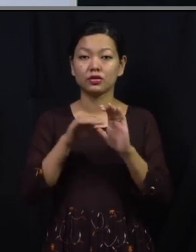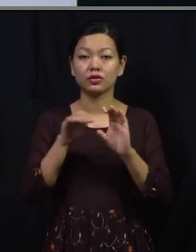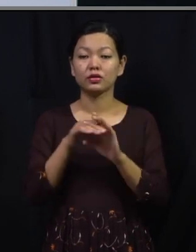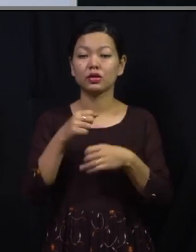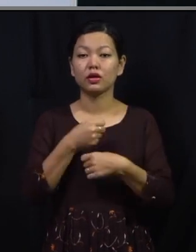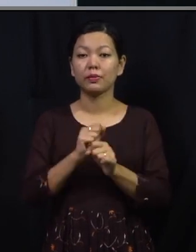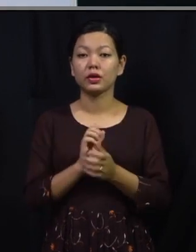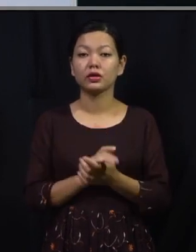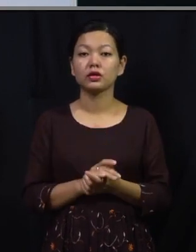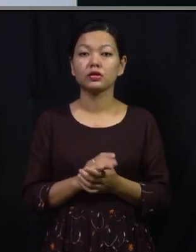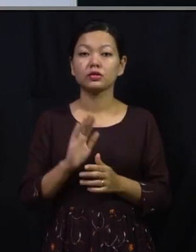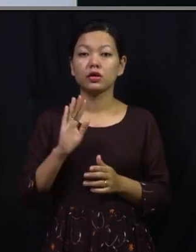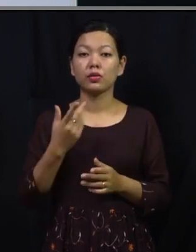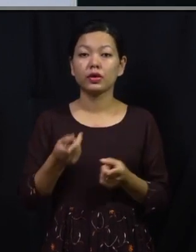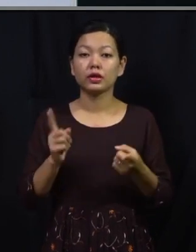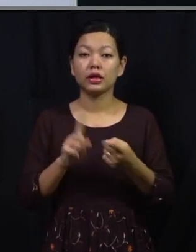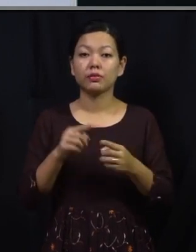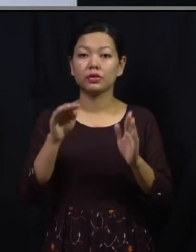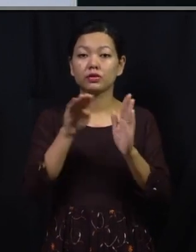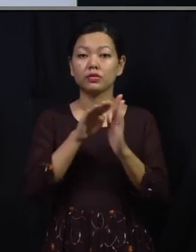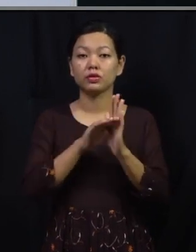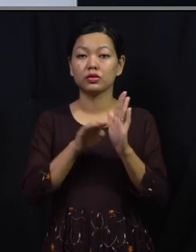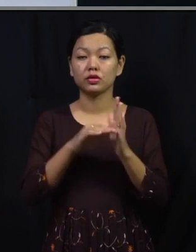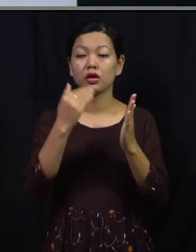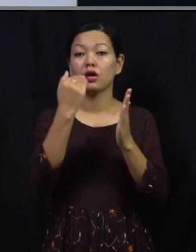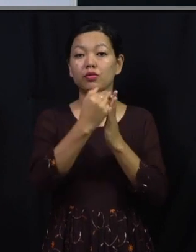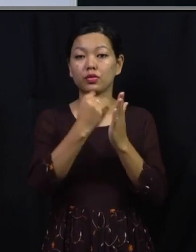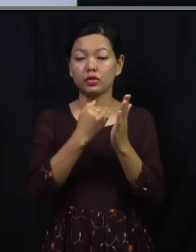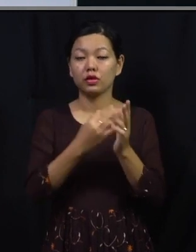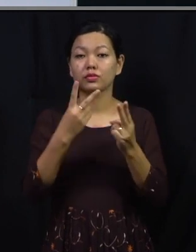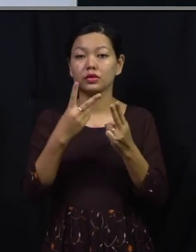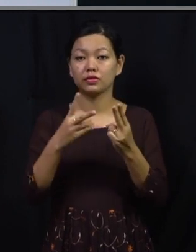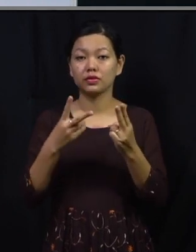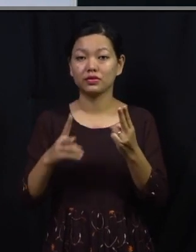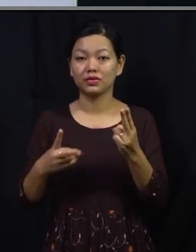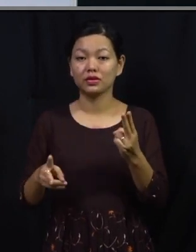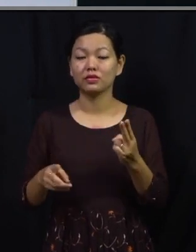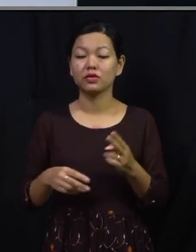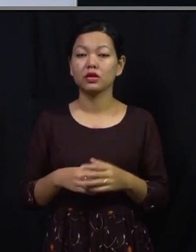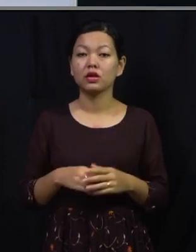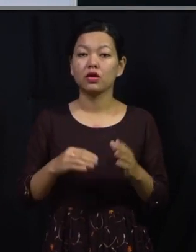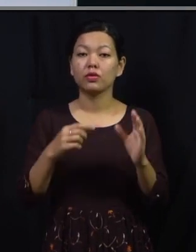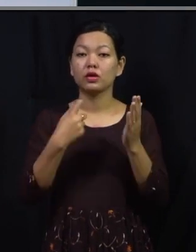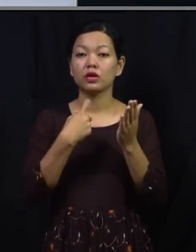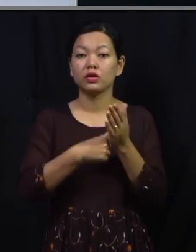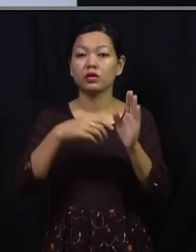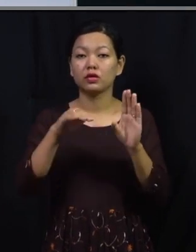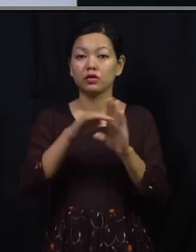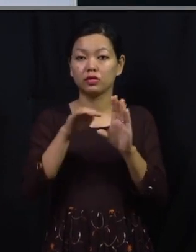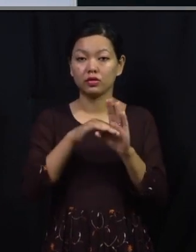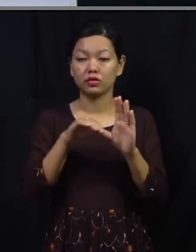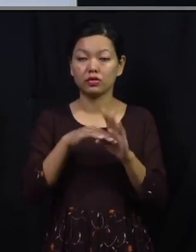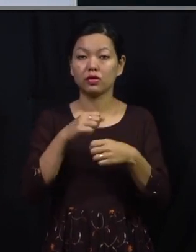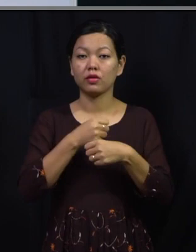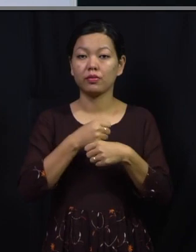happening of the events, that is those transactions which happens in monetary terms, are recorded in a book of original